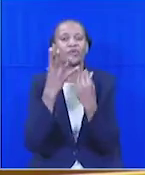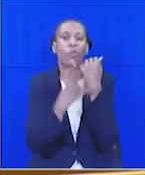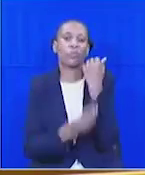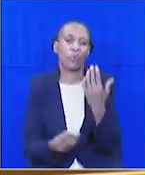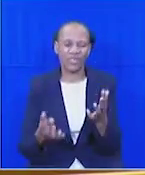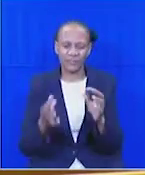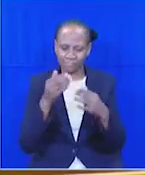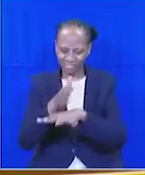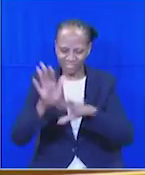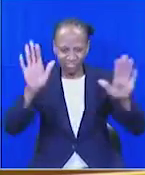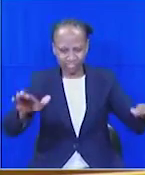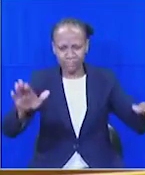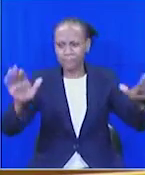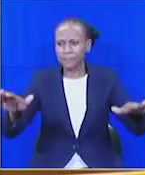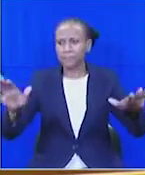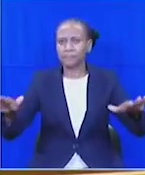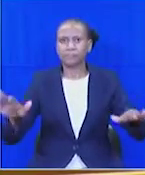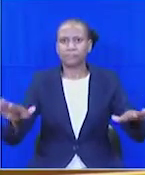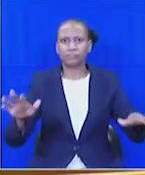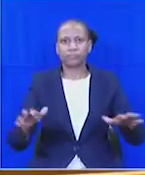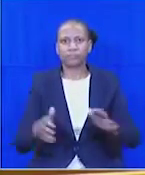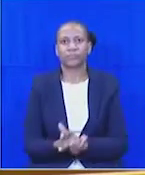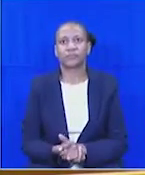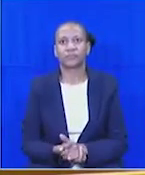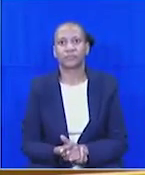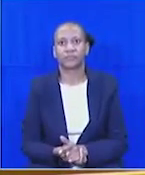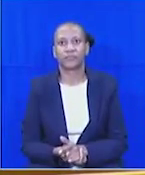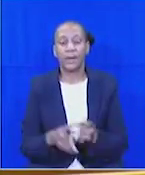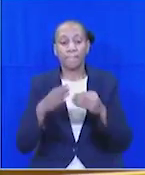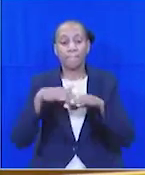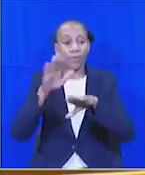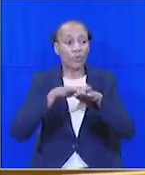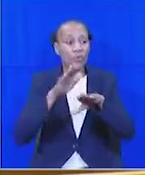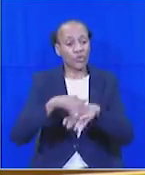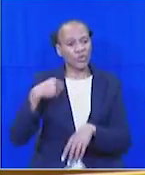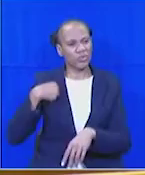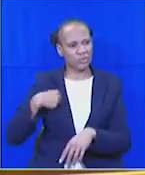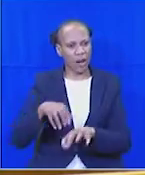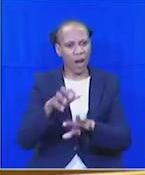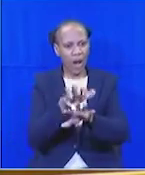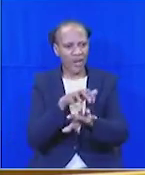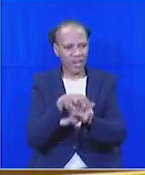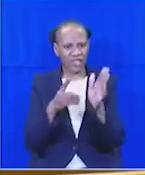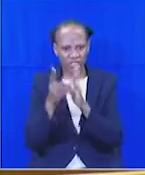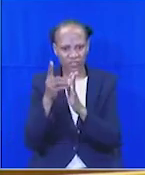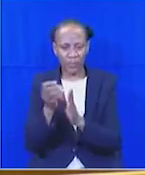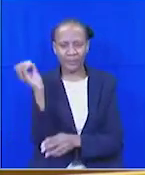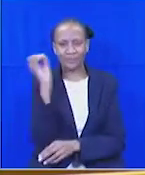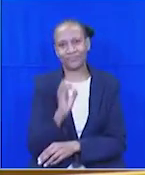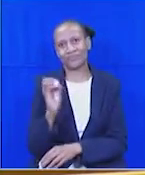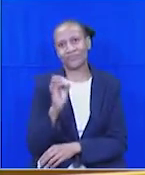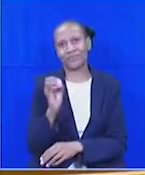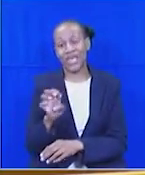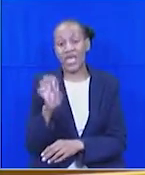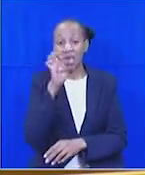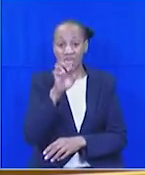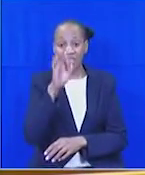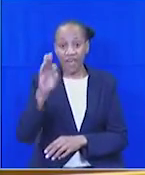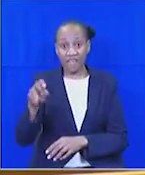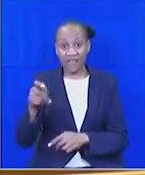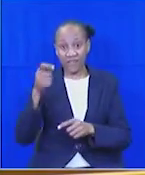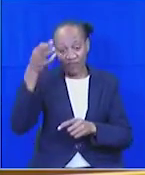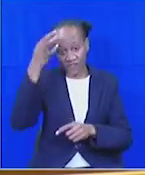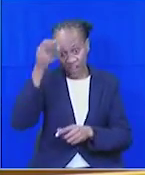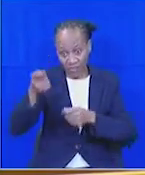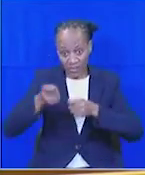closer to the city. Members. Most municipalities have no agricultural development plans. EFF-governed municipalities